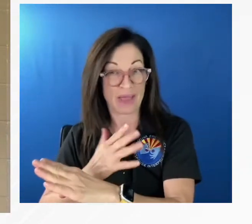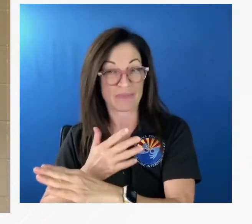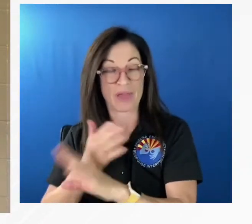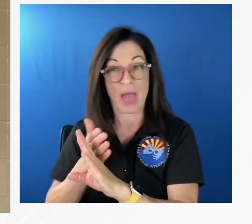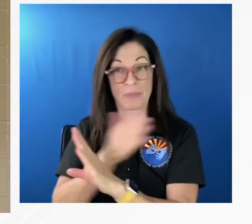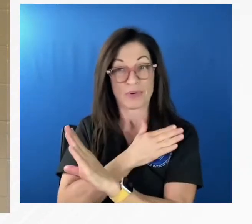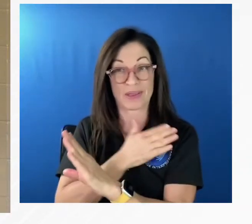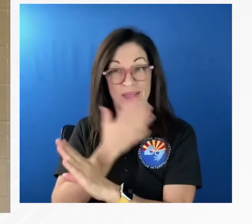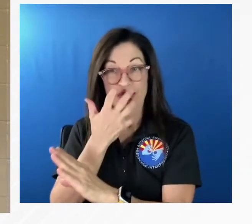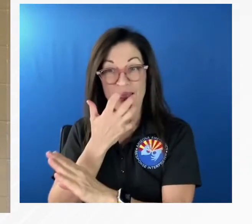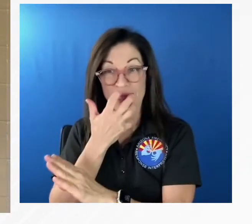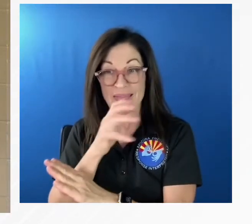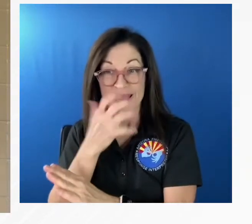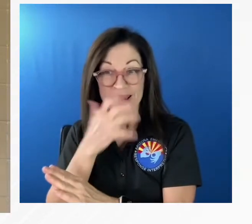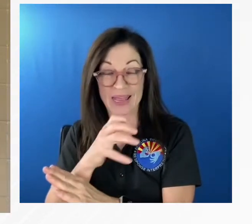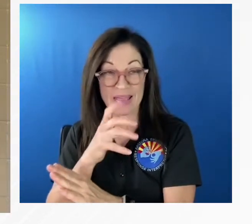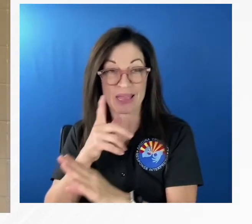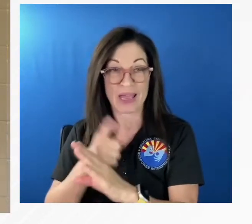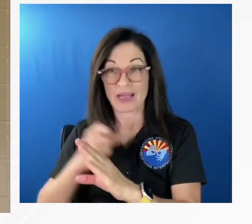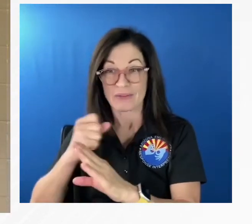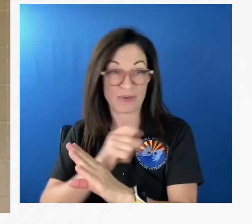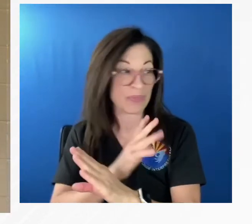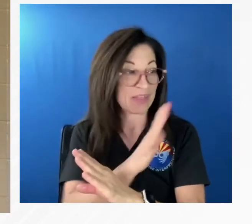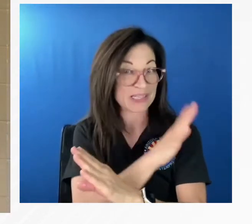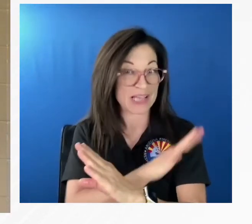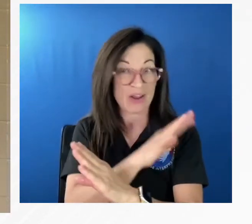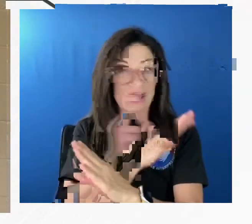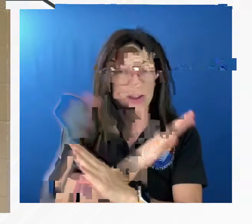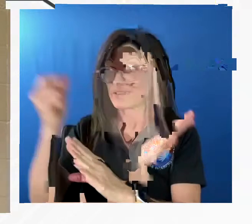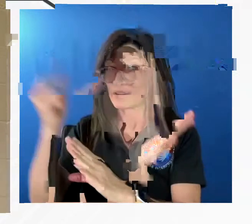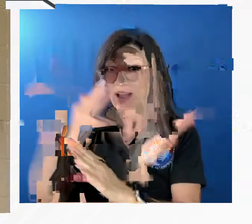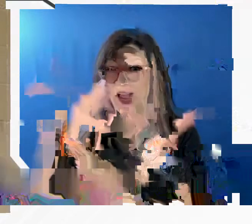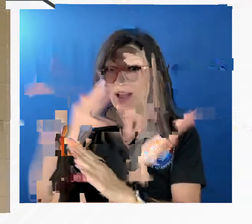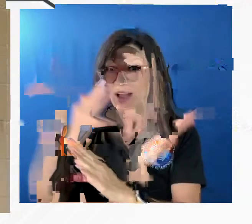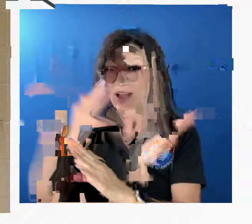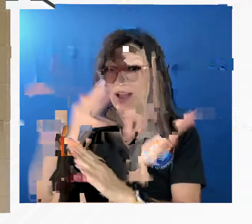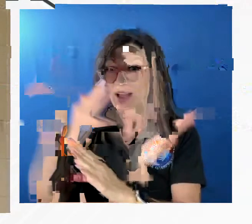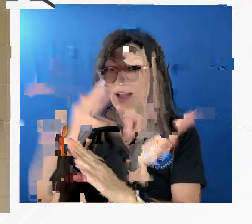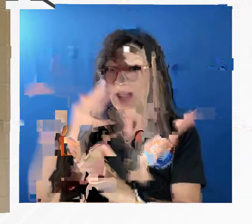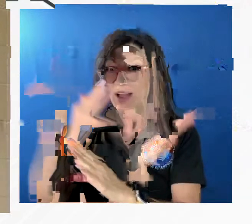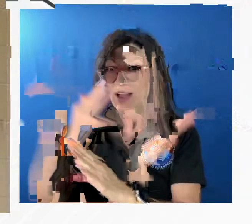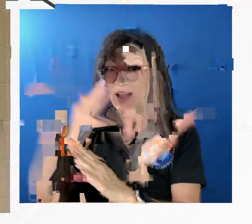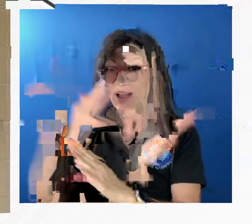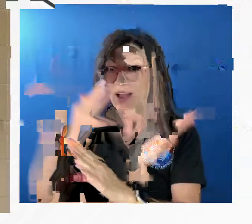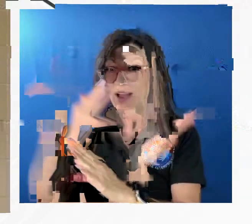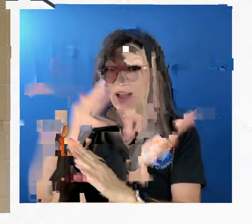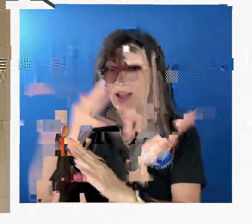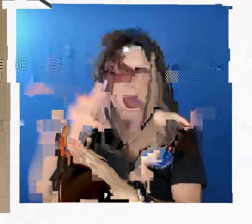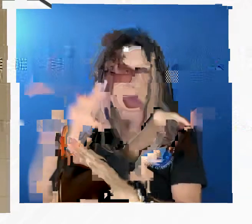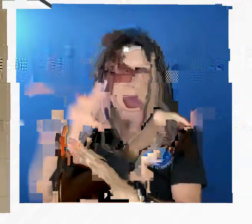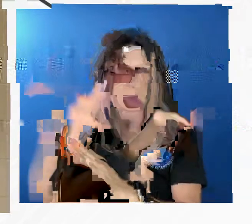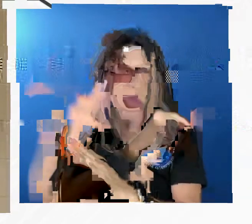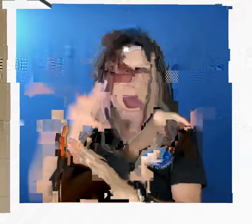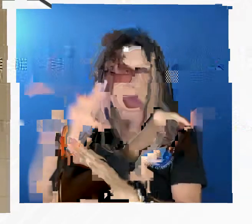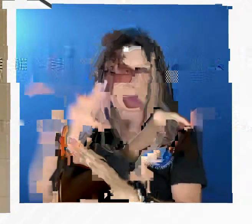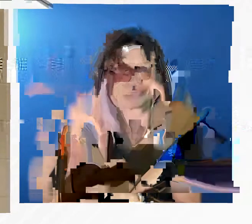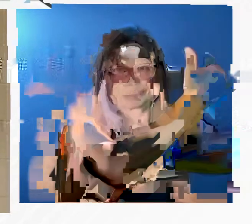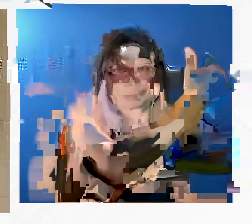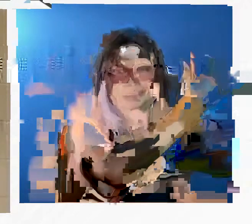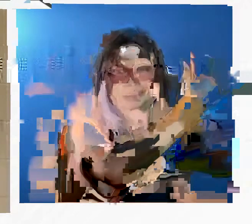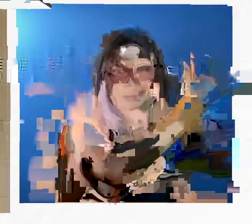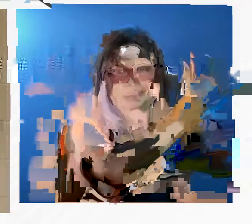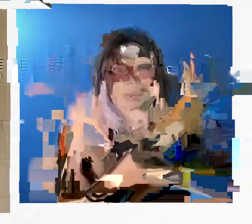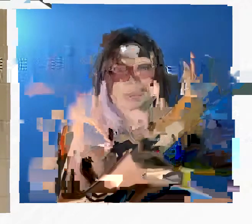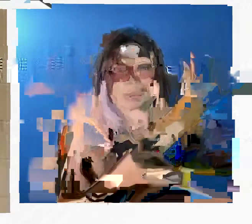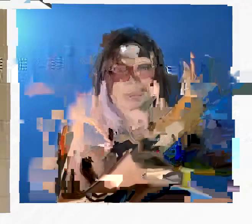burning to the opposite side. It just takes one ember across, you get a spot fire, you can have burning material roll down